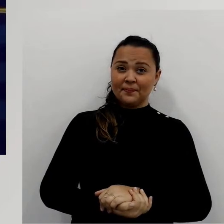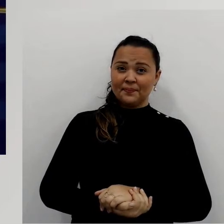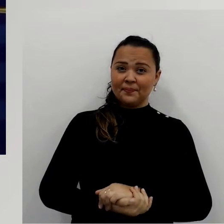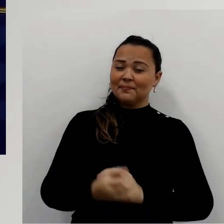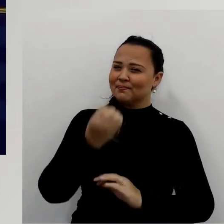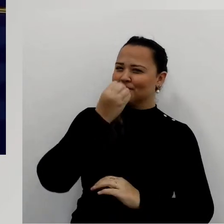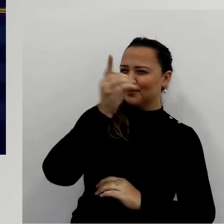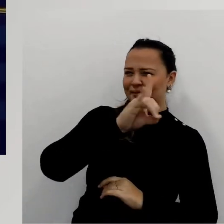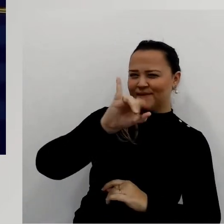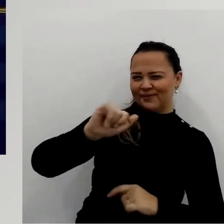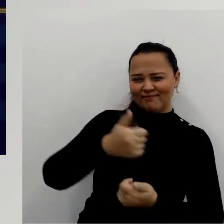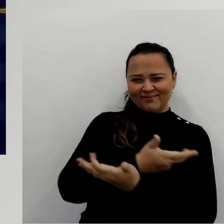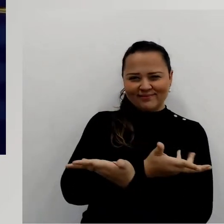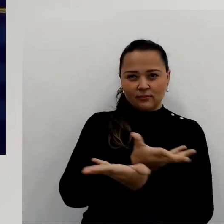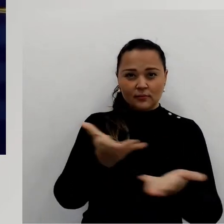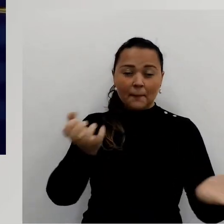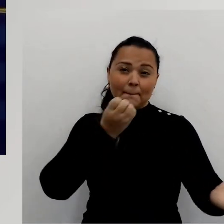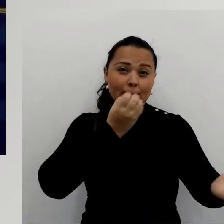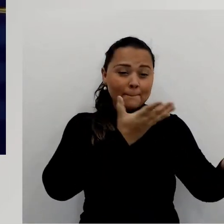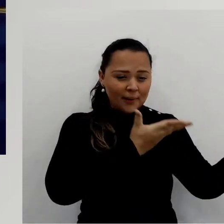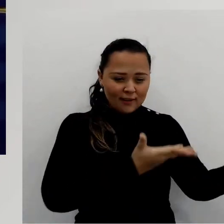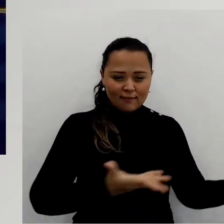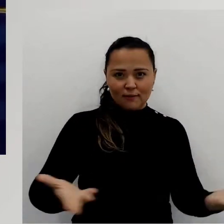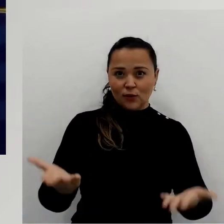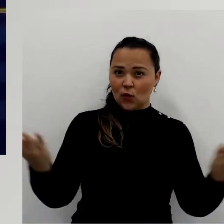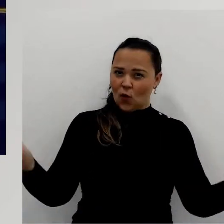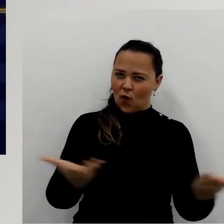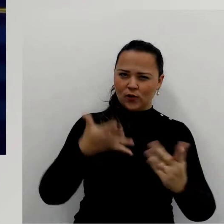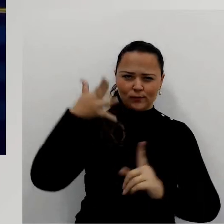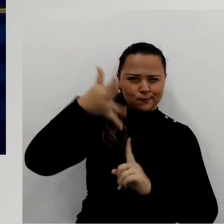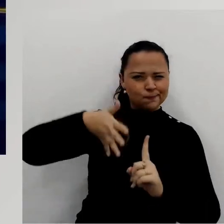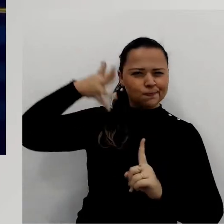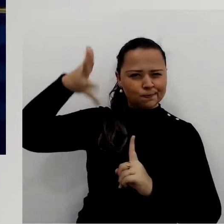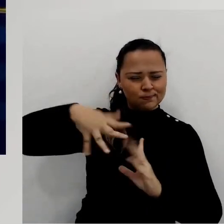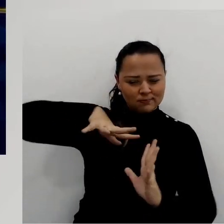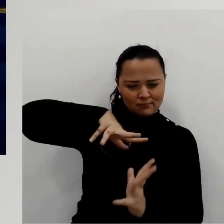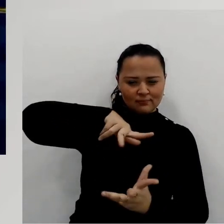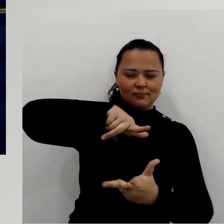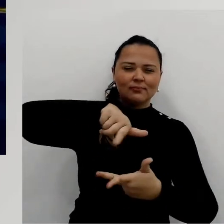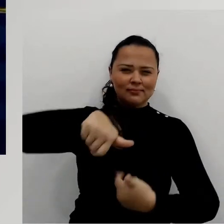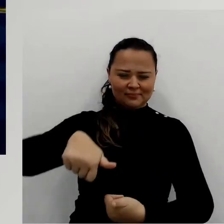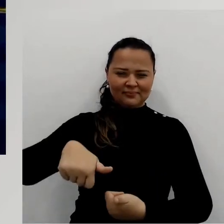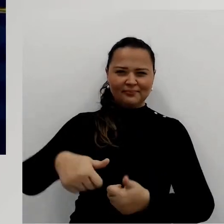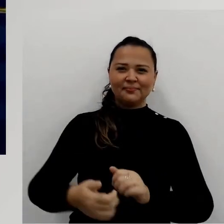Good morning, everyone. Welcome to the International Seminar of